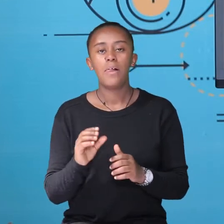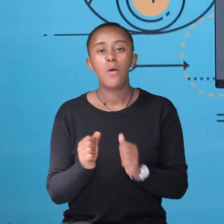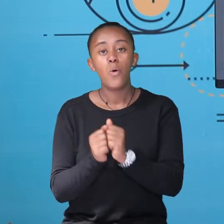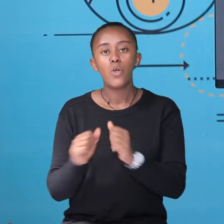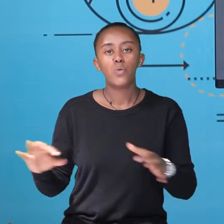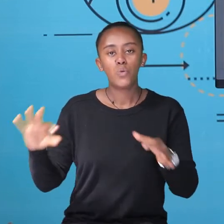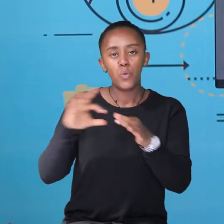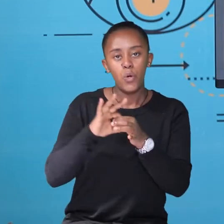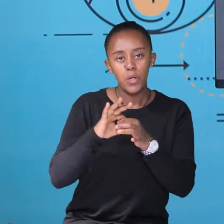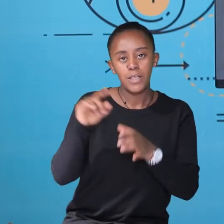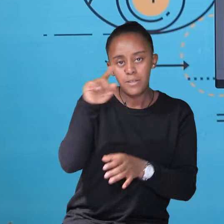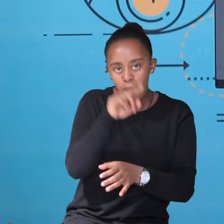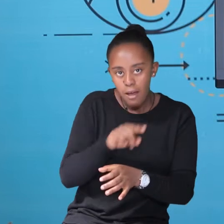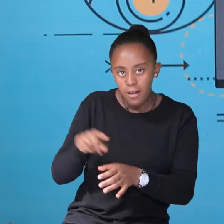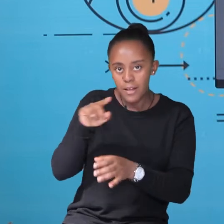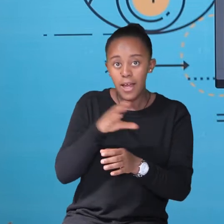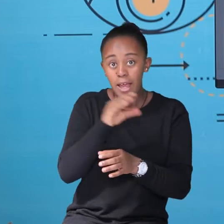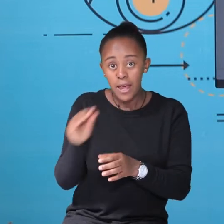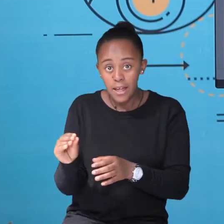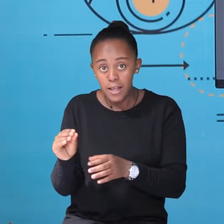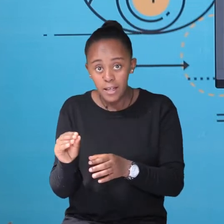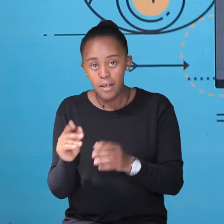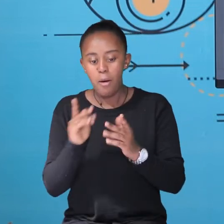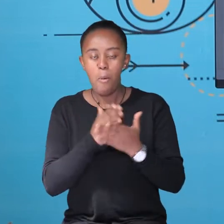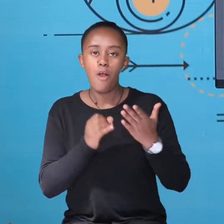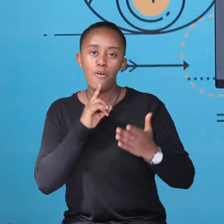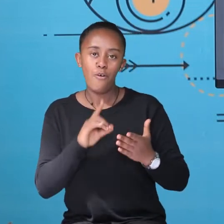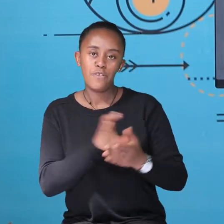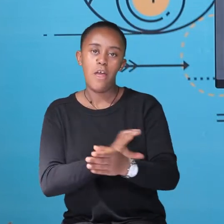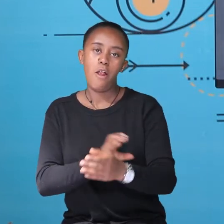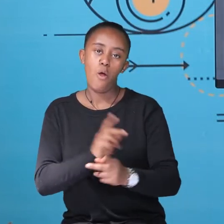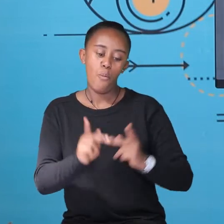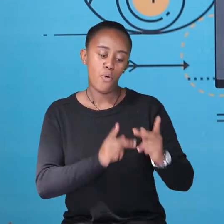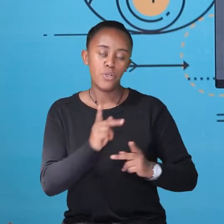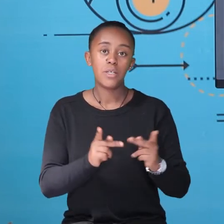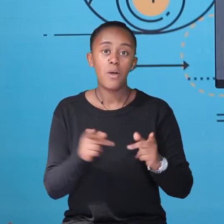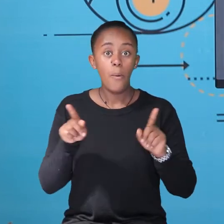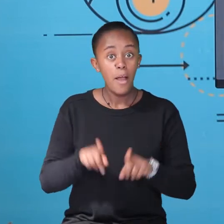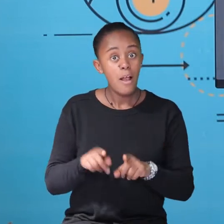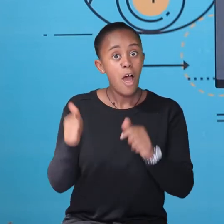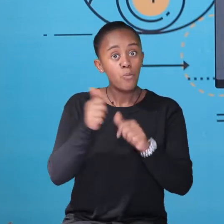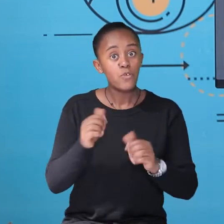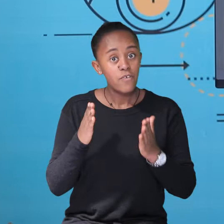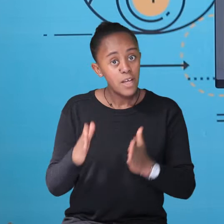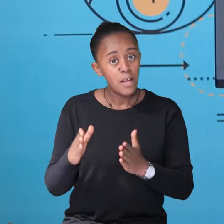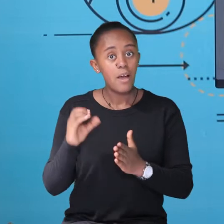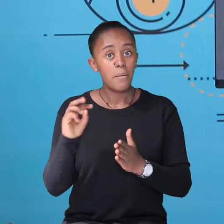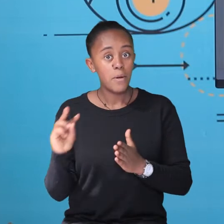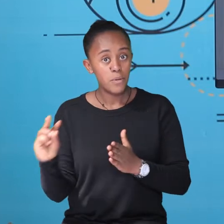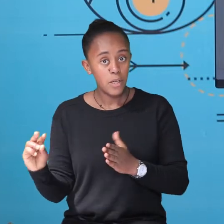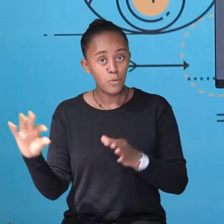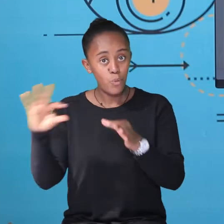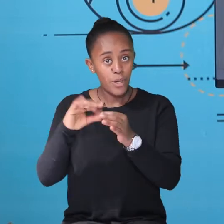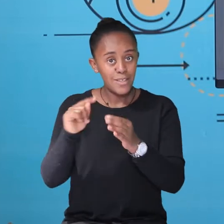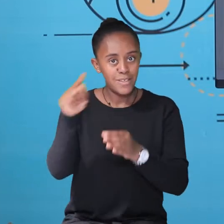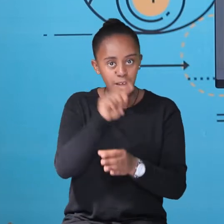will join the cycle, and it becomes part of cell process. And when atmospheric carbon dioxide joins the cycle,